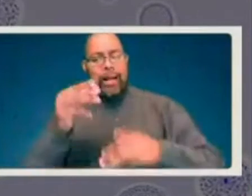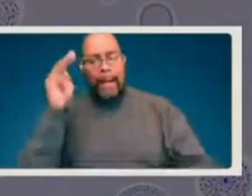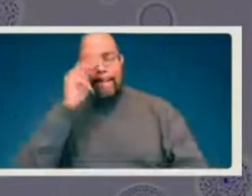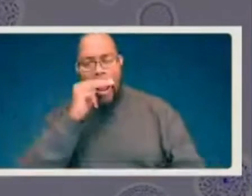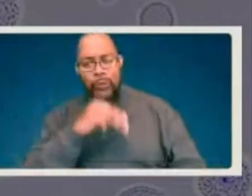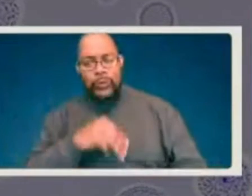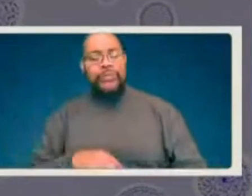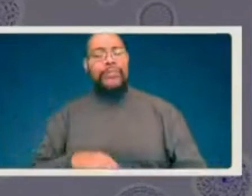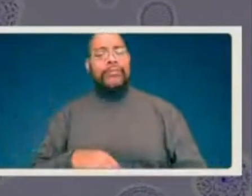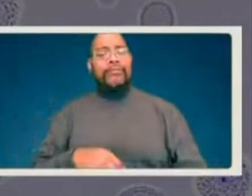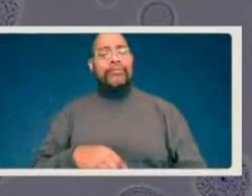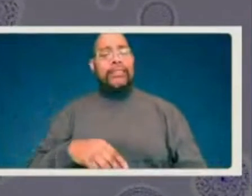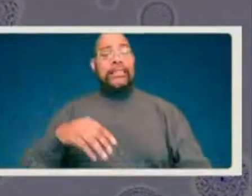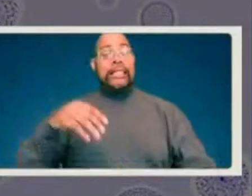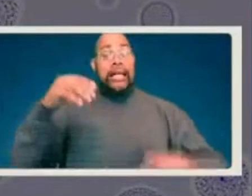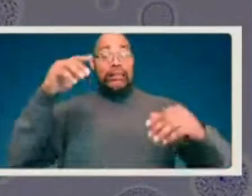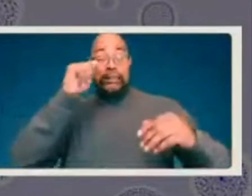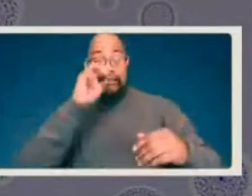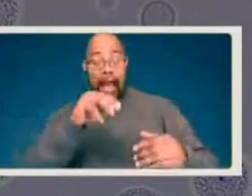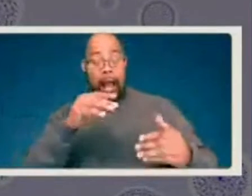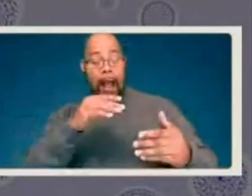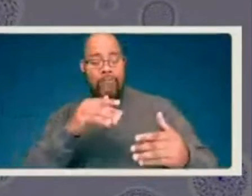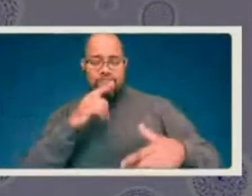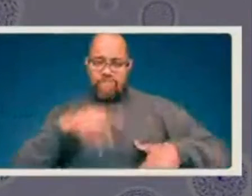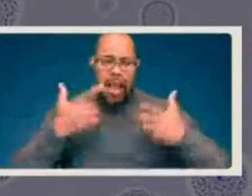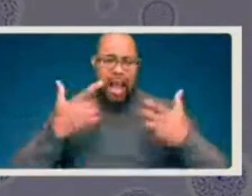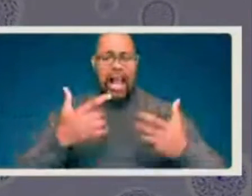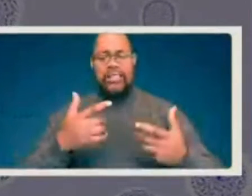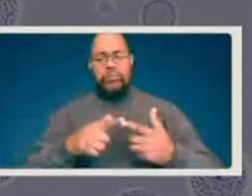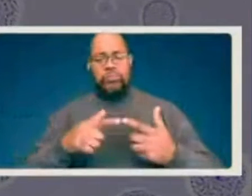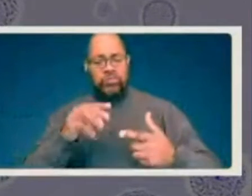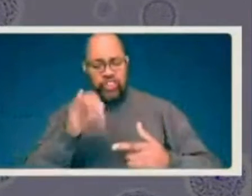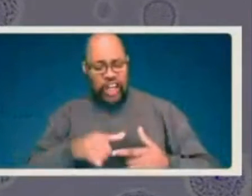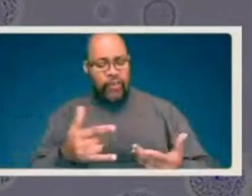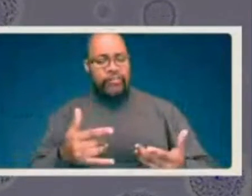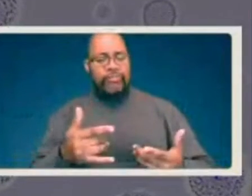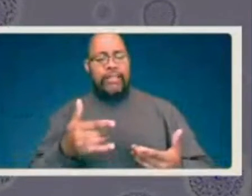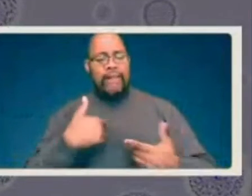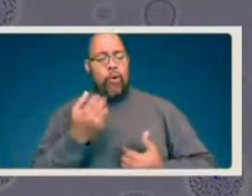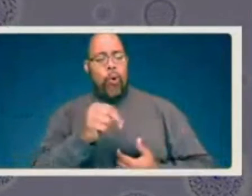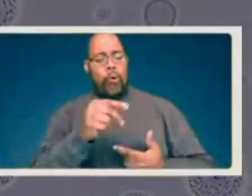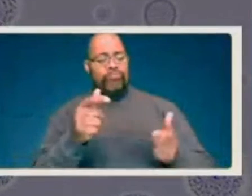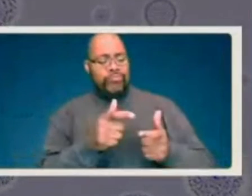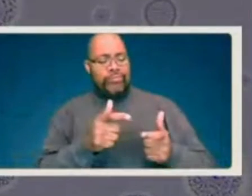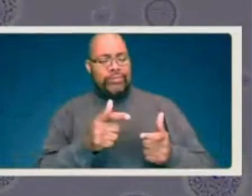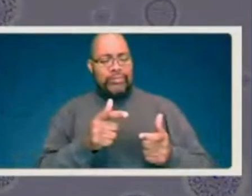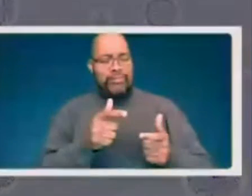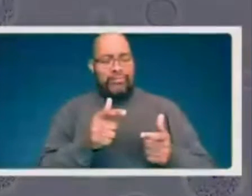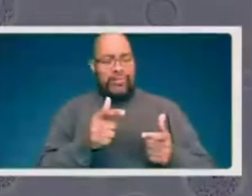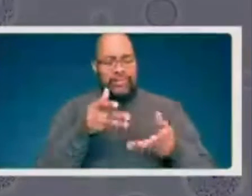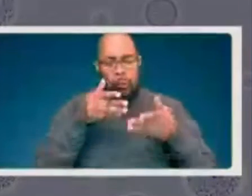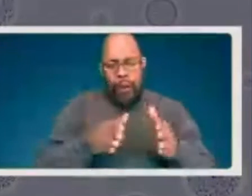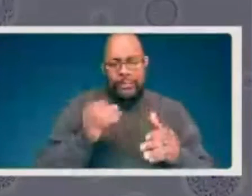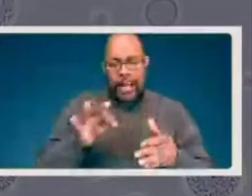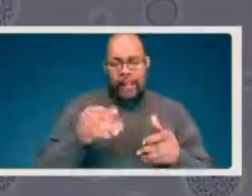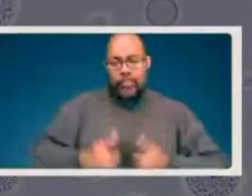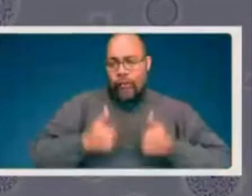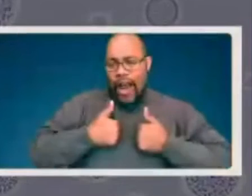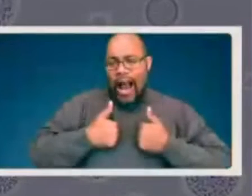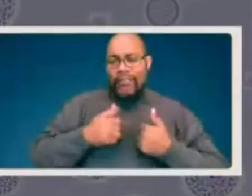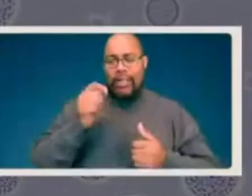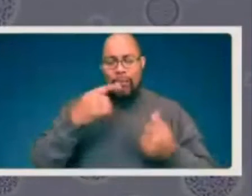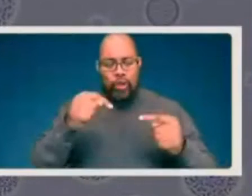the mouse. Tom is armed with a club to beat Jerry, while Jerry has his own little explosive ways